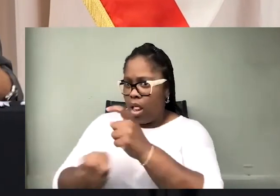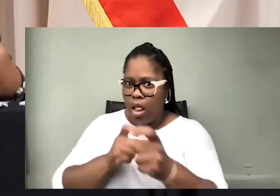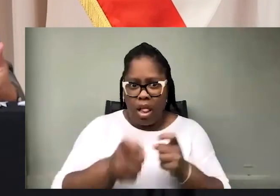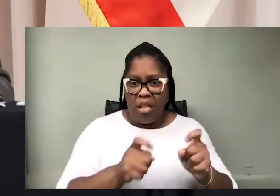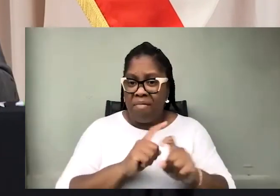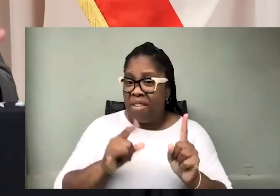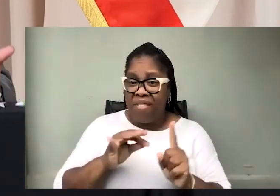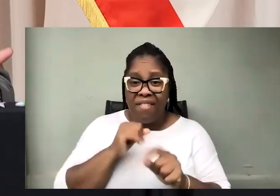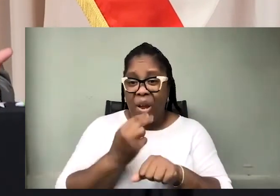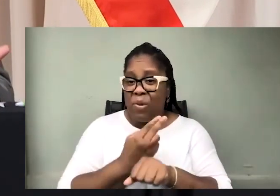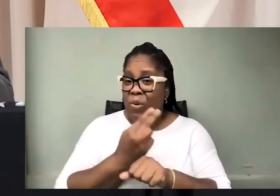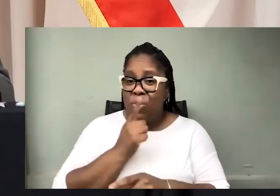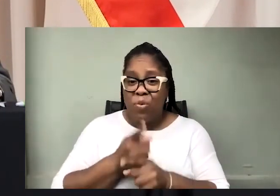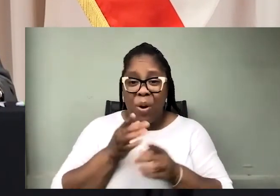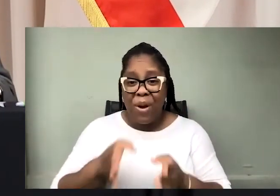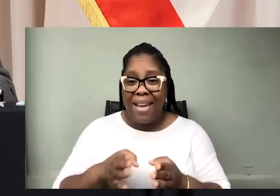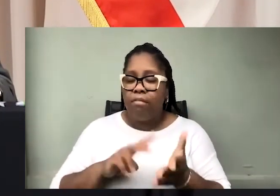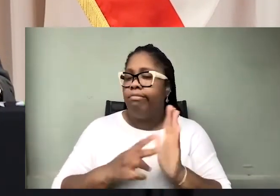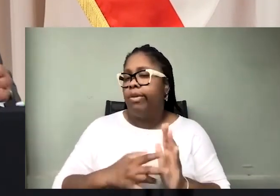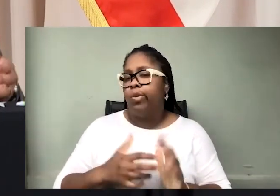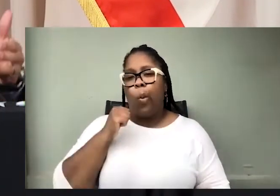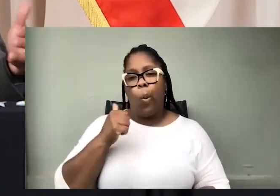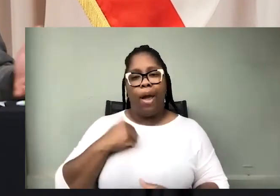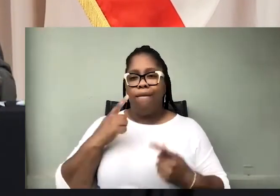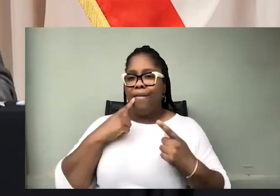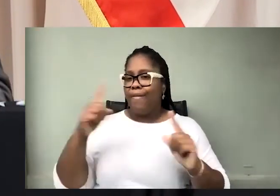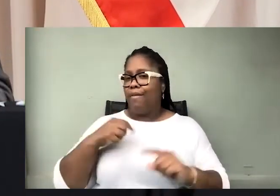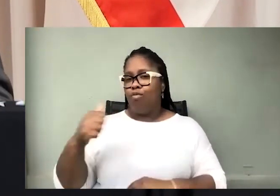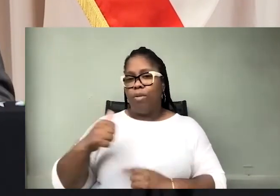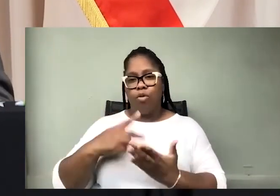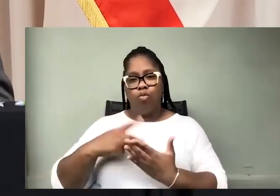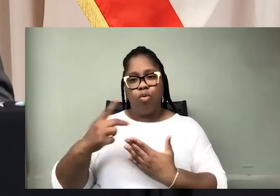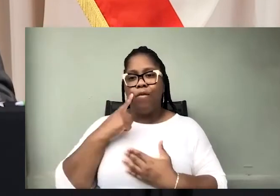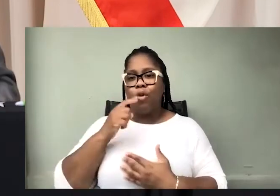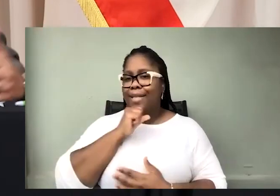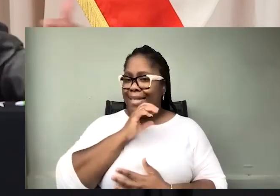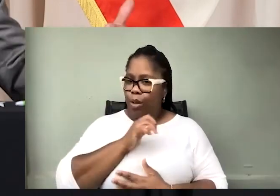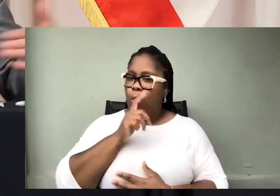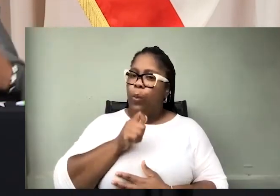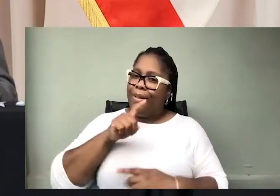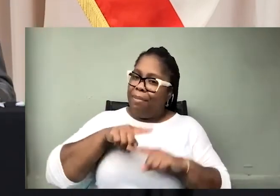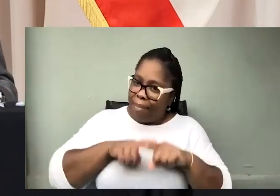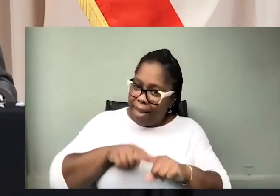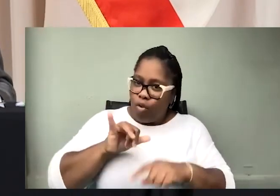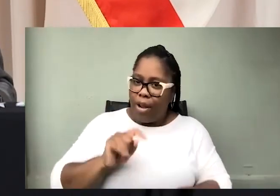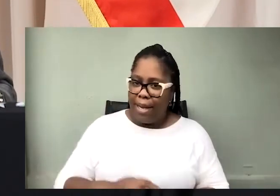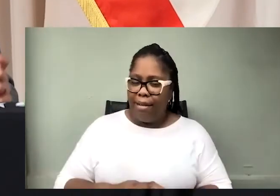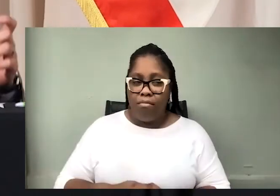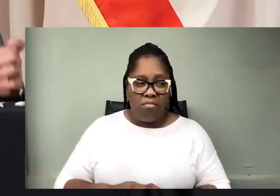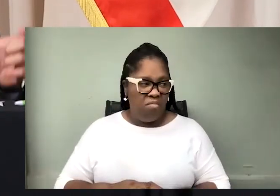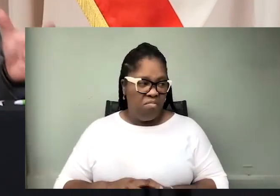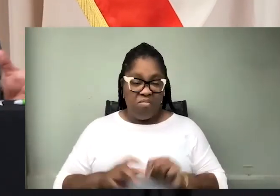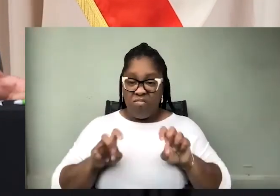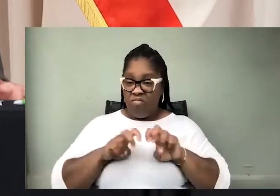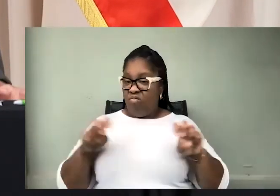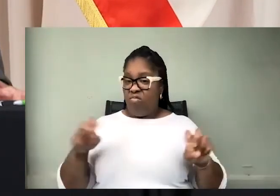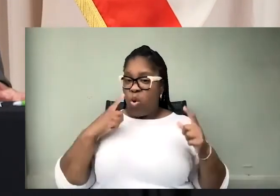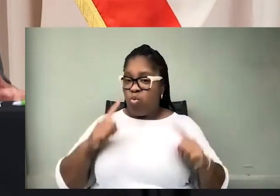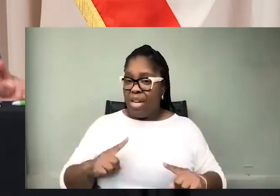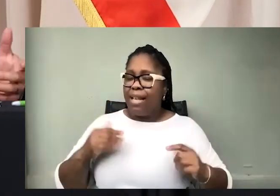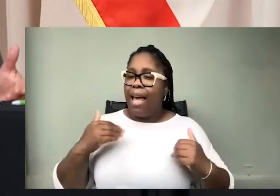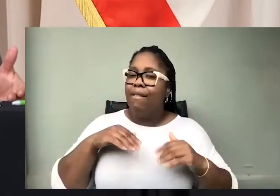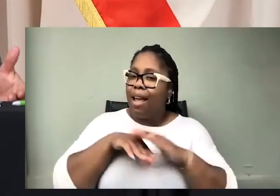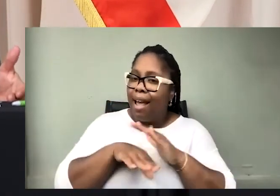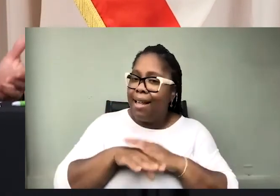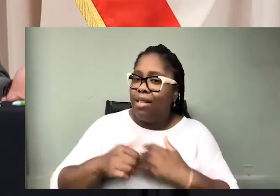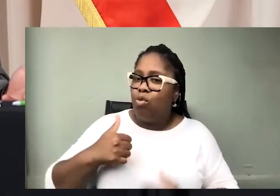ways, we're not going to have an effective transportation program for seniors who really need it. And I think we all agree up here that having access to